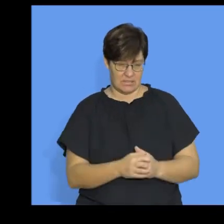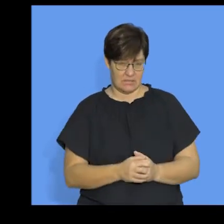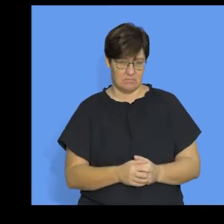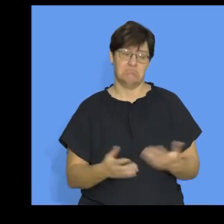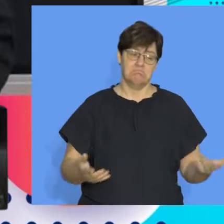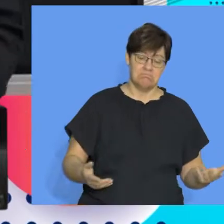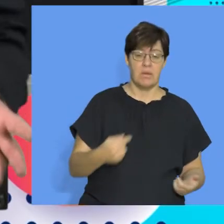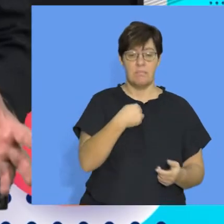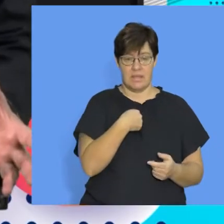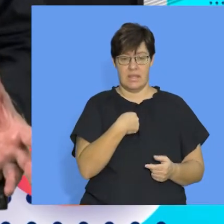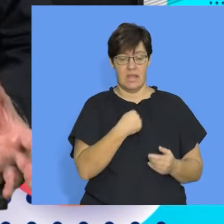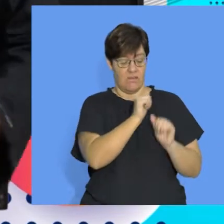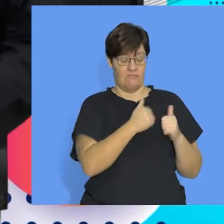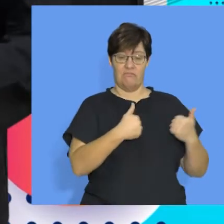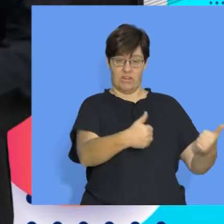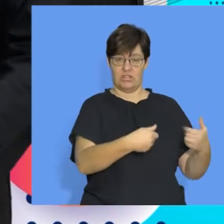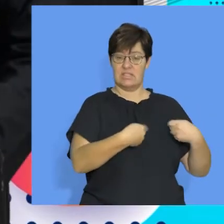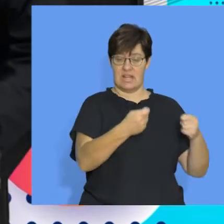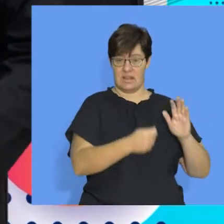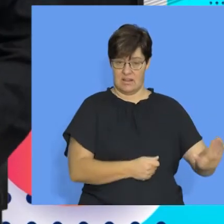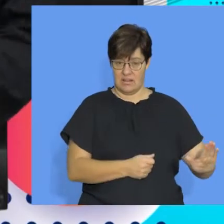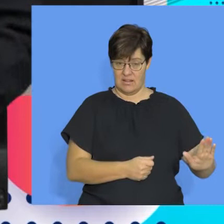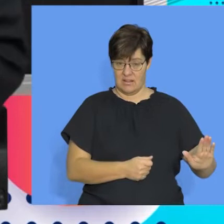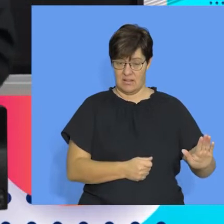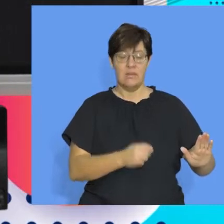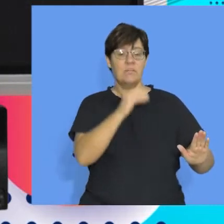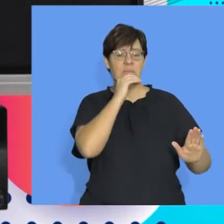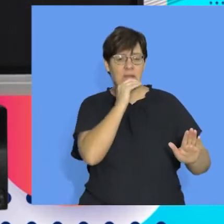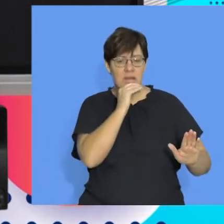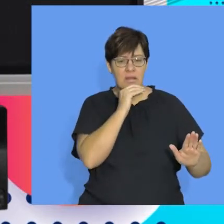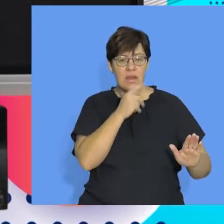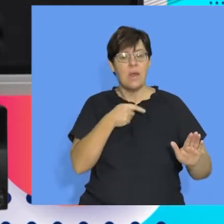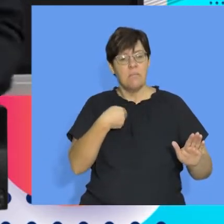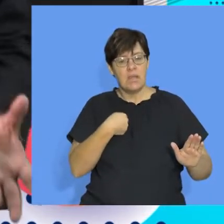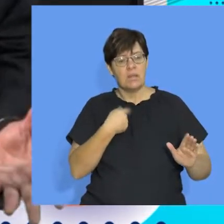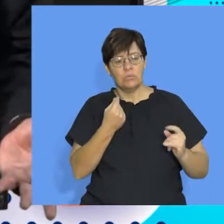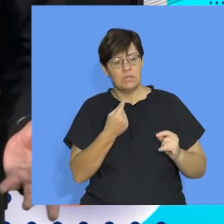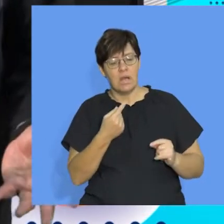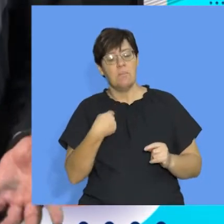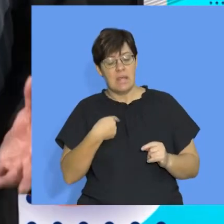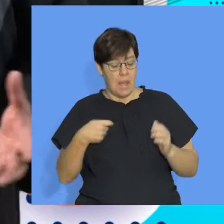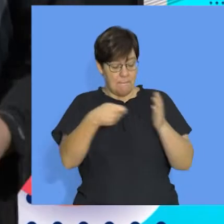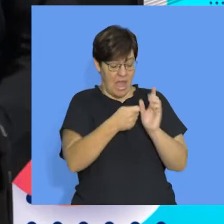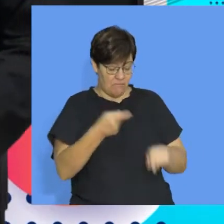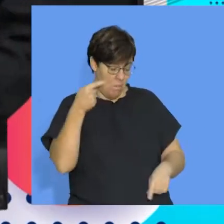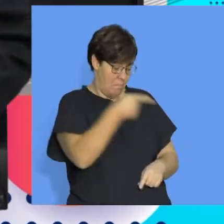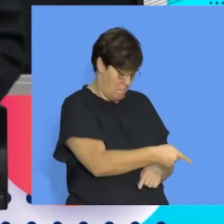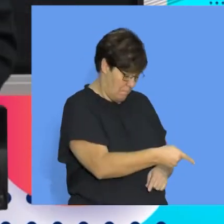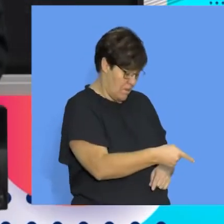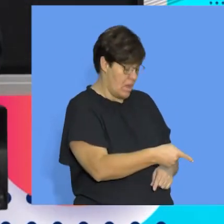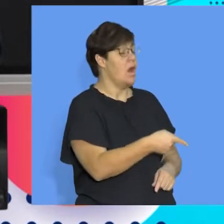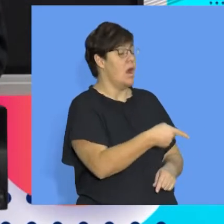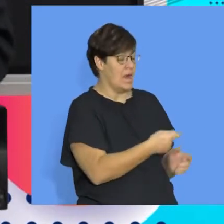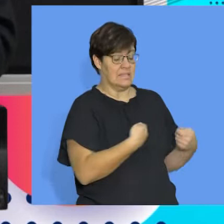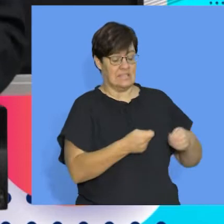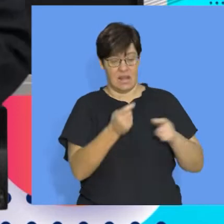you're selling furniture, basically what are you doing? You're just buying the furniture and reselling it. But if you're making